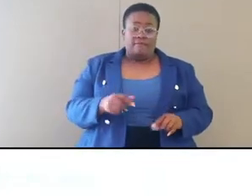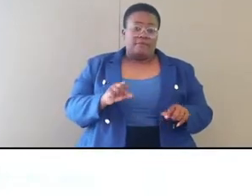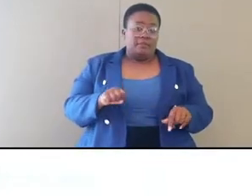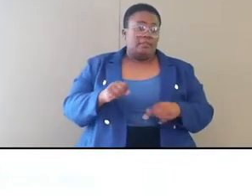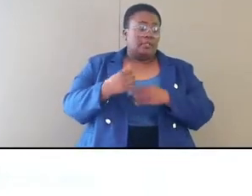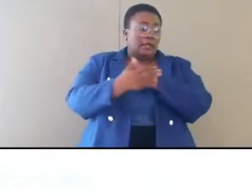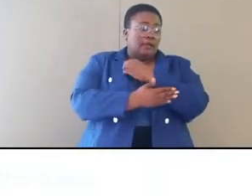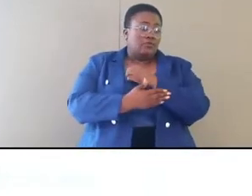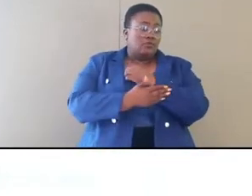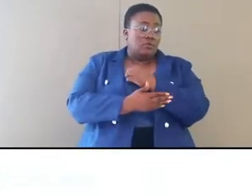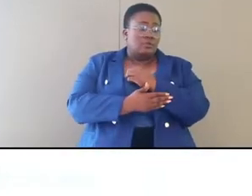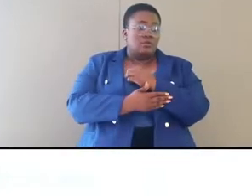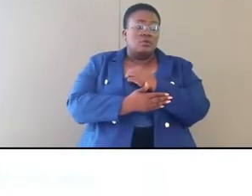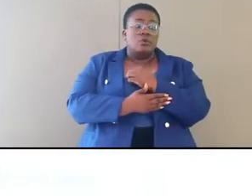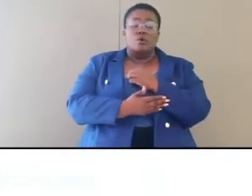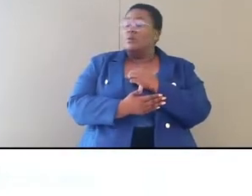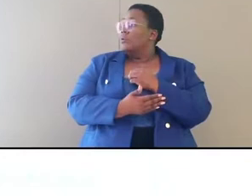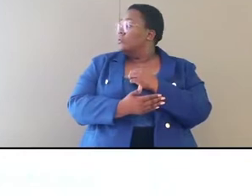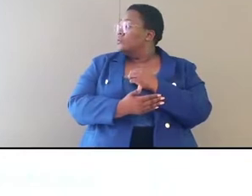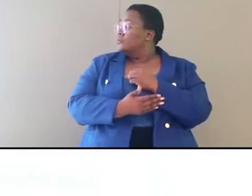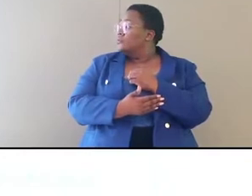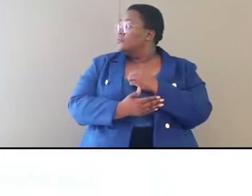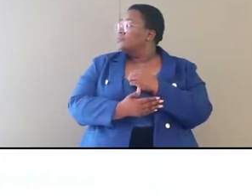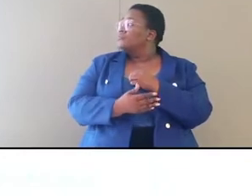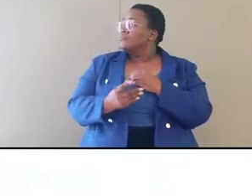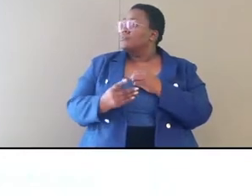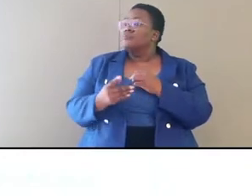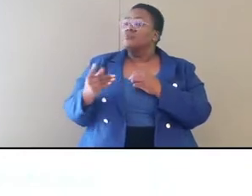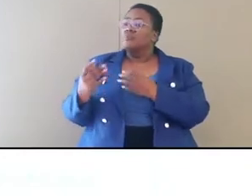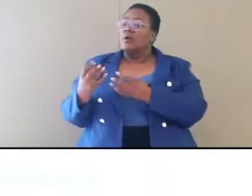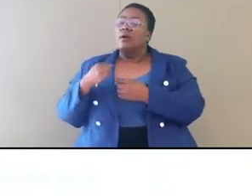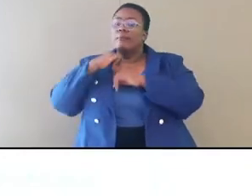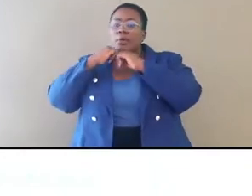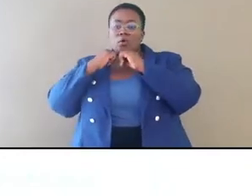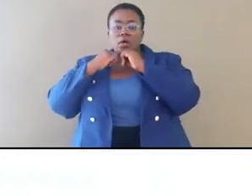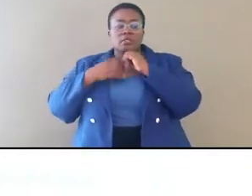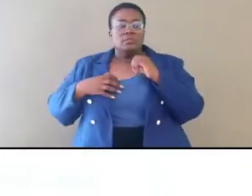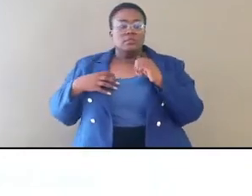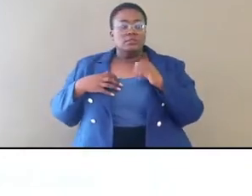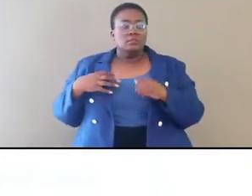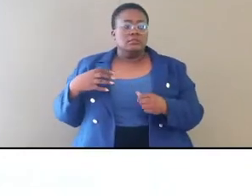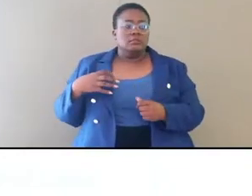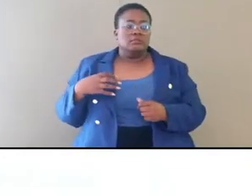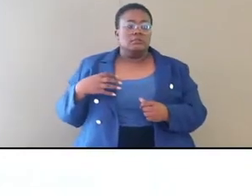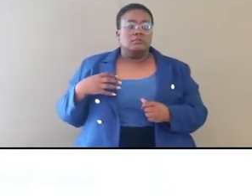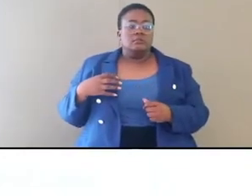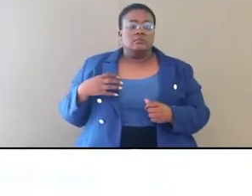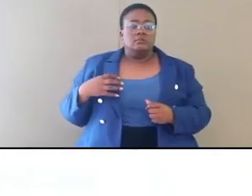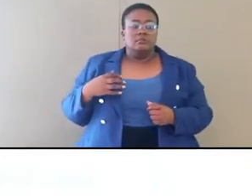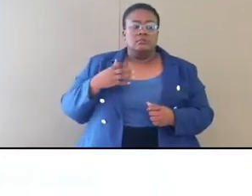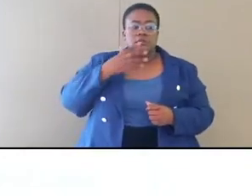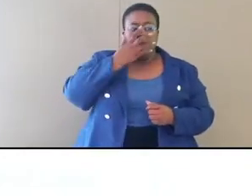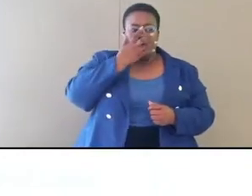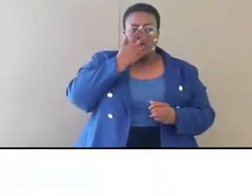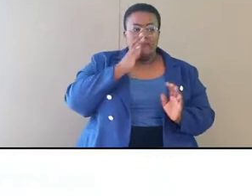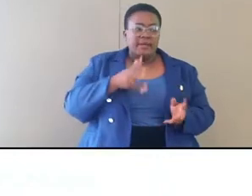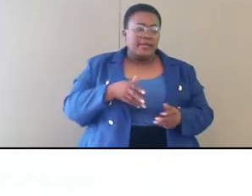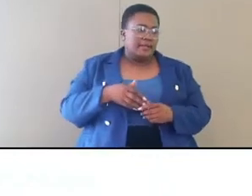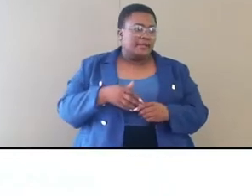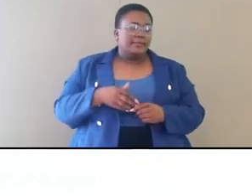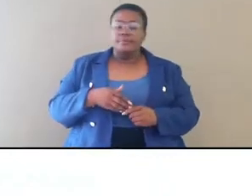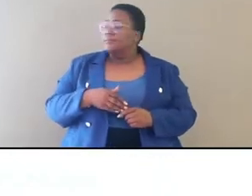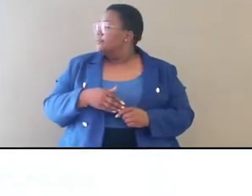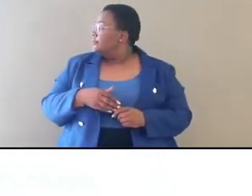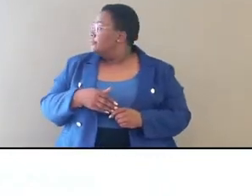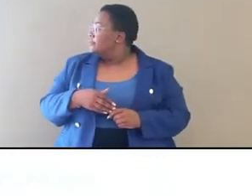Many of what wealthier parents would regard as basic essentials for their children are beyond the wildest dreams of